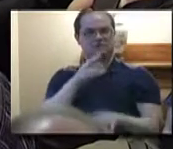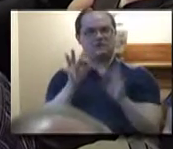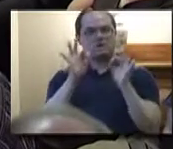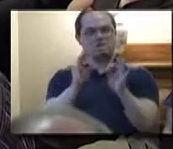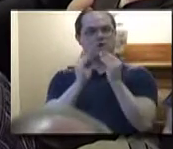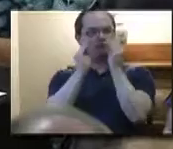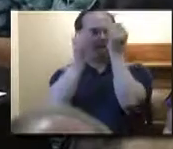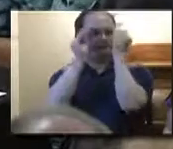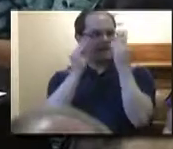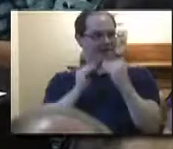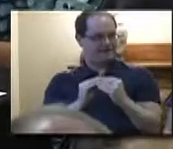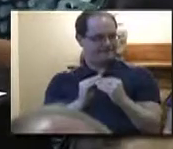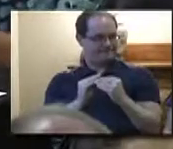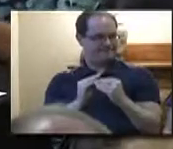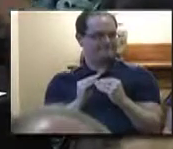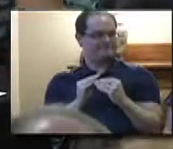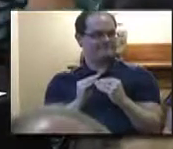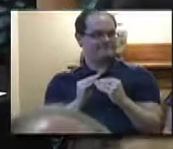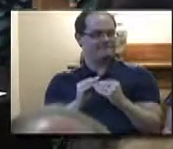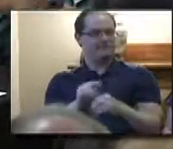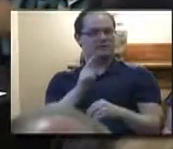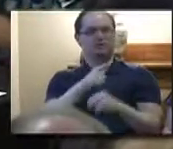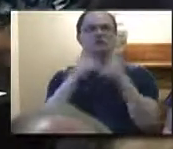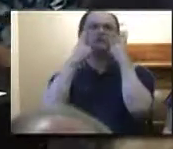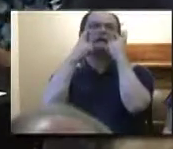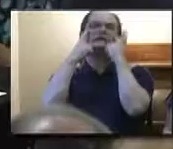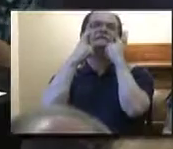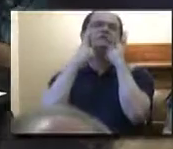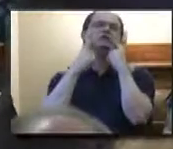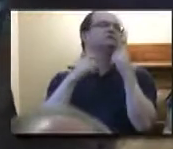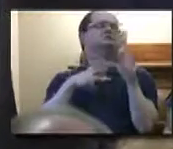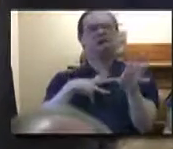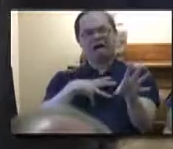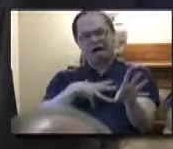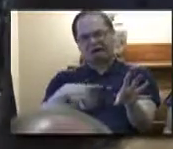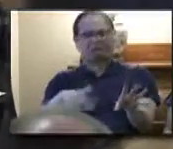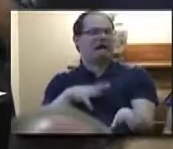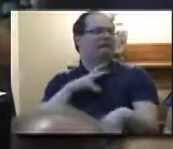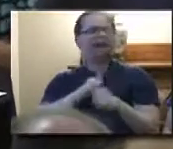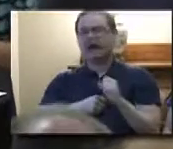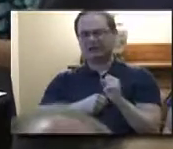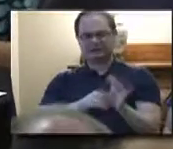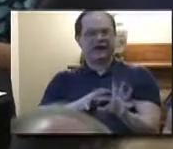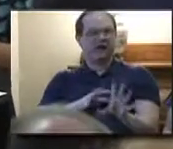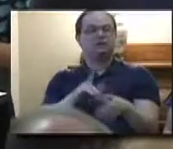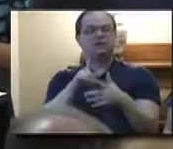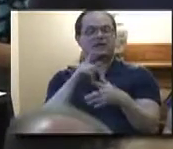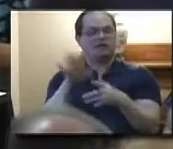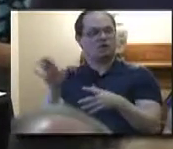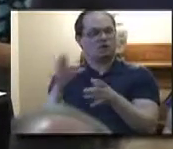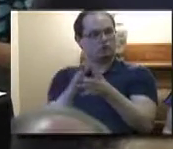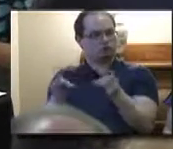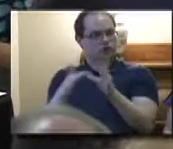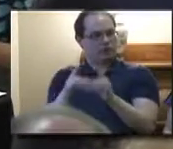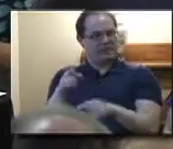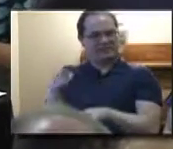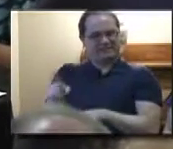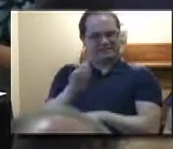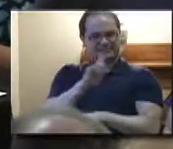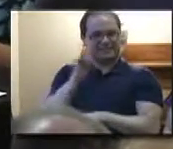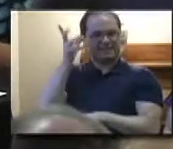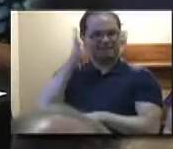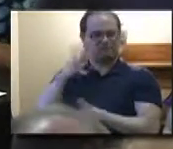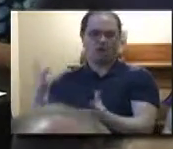perfect makeup, and she had tears rolled, and her story on how this deaf